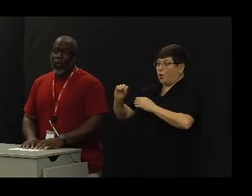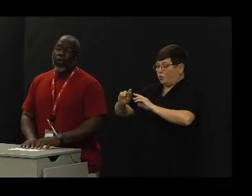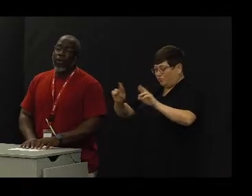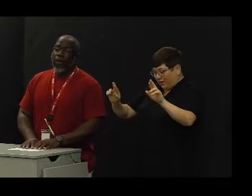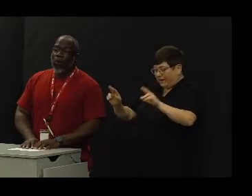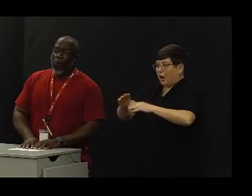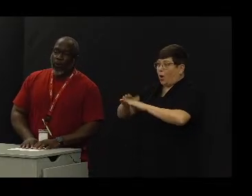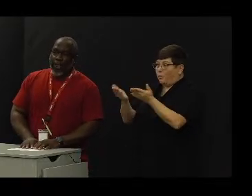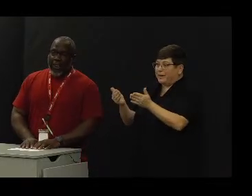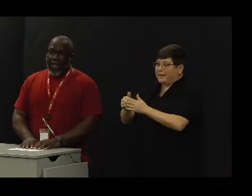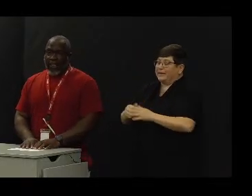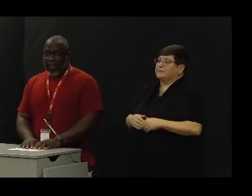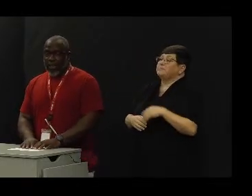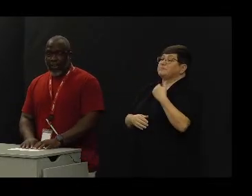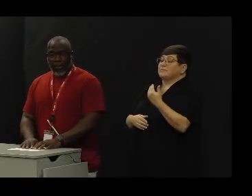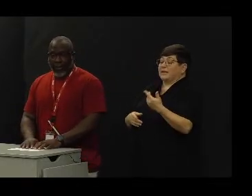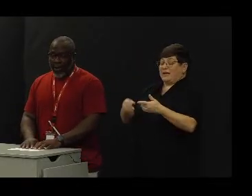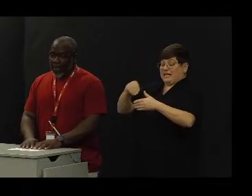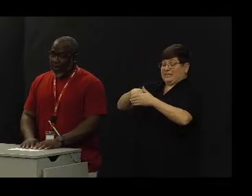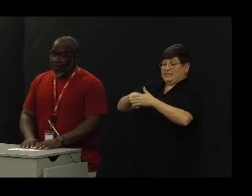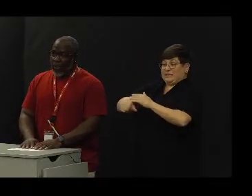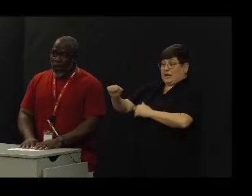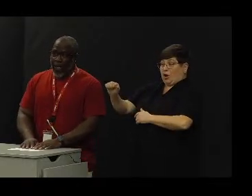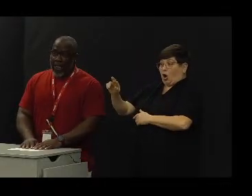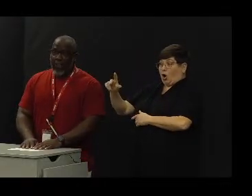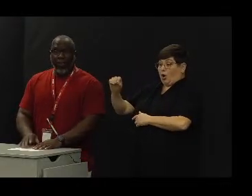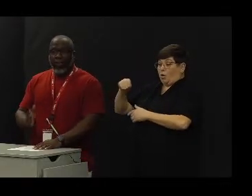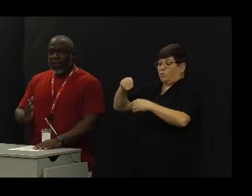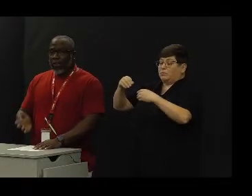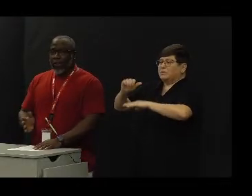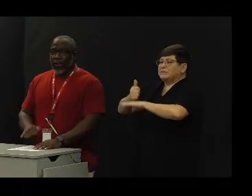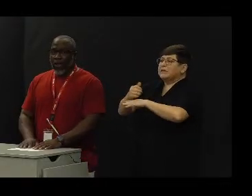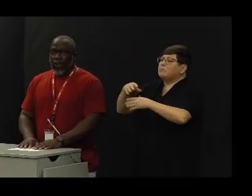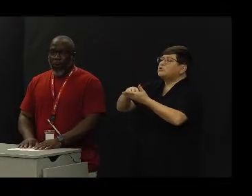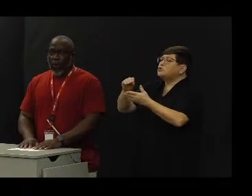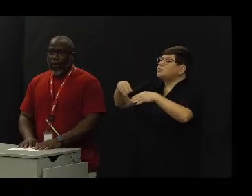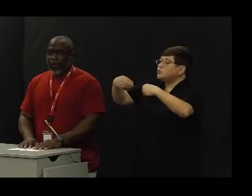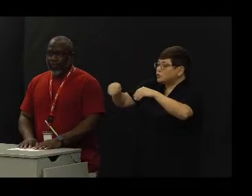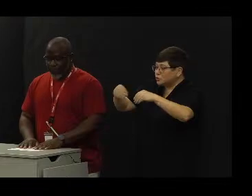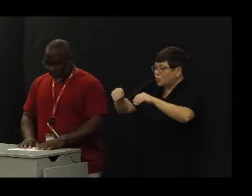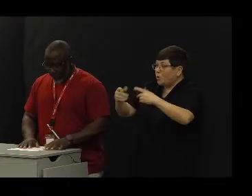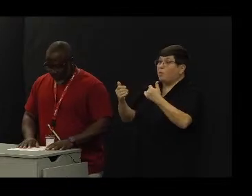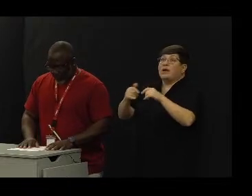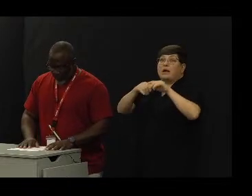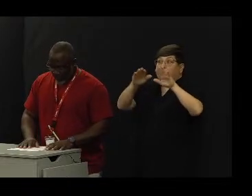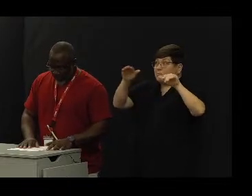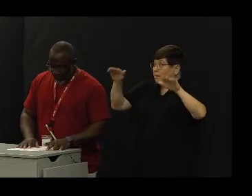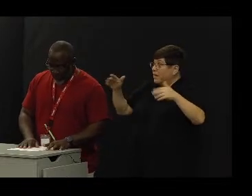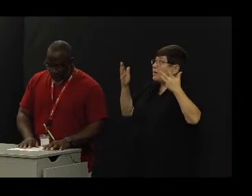store. Once we get that done, they'll be able to go in, start their work.